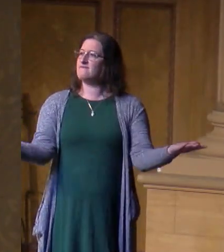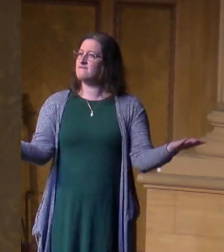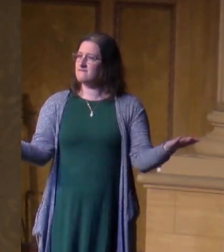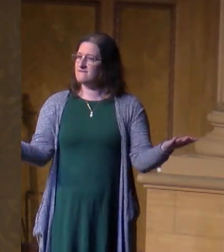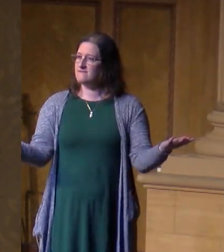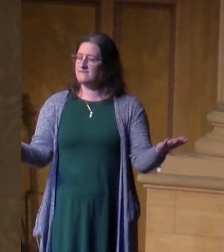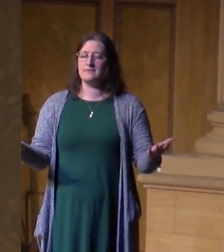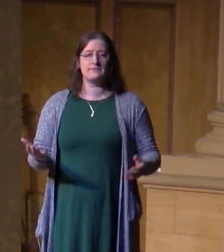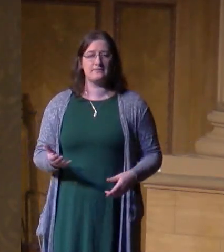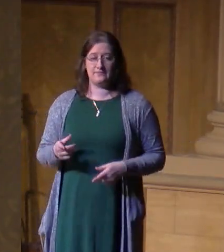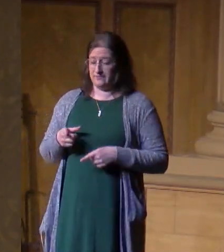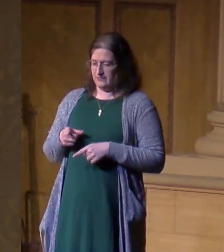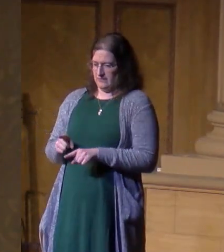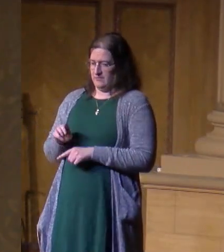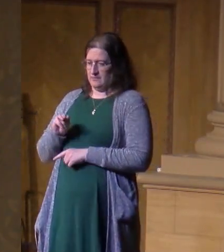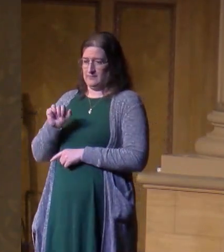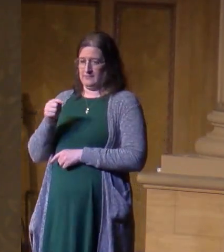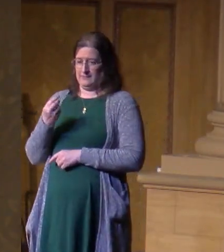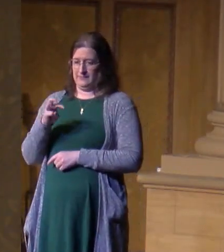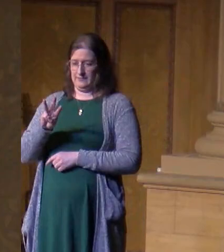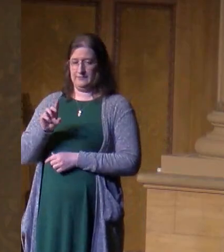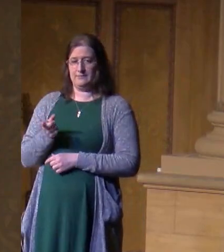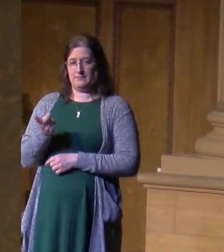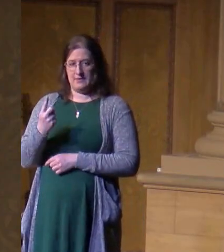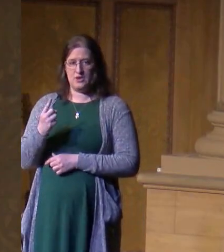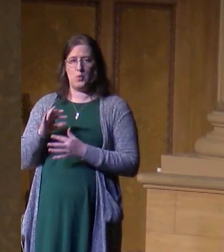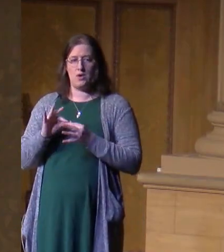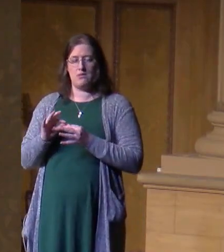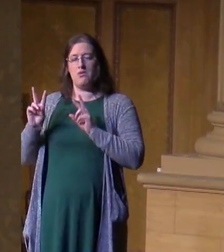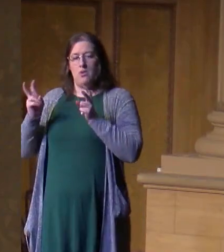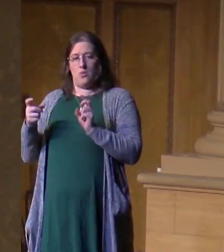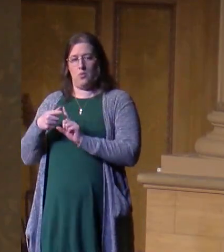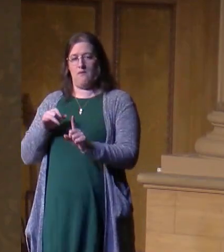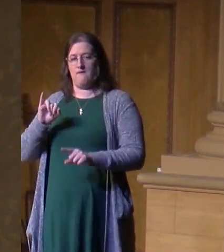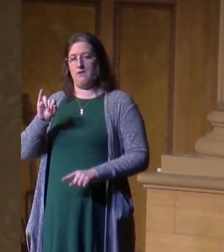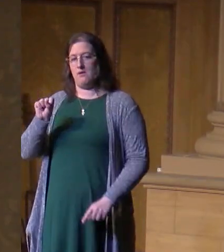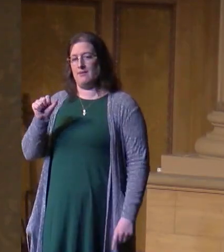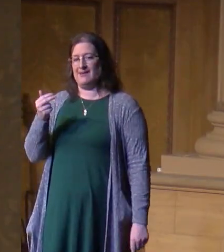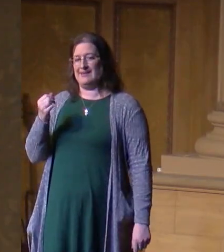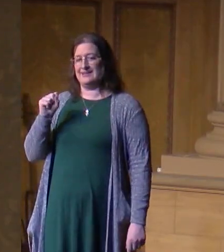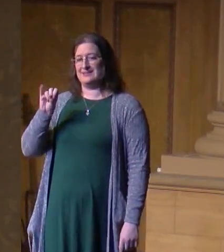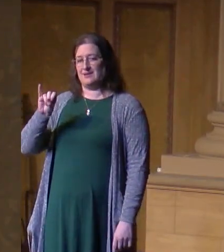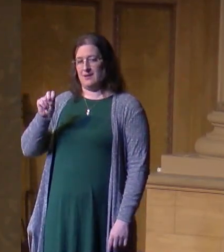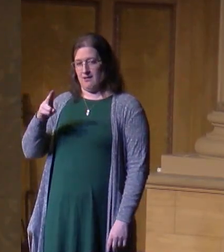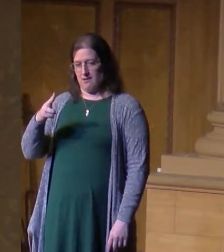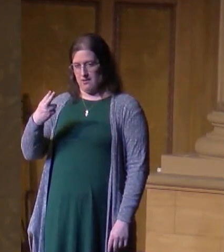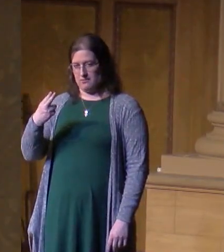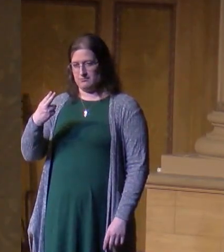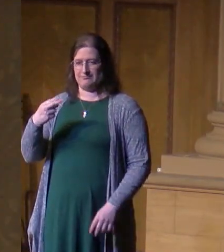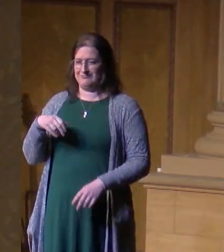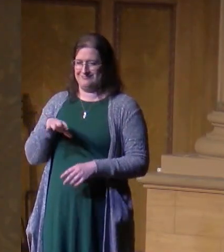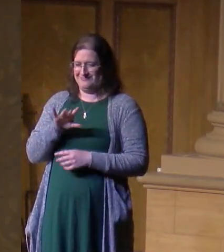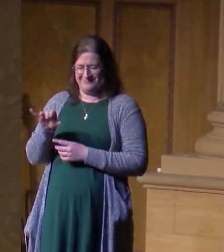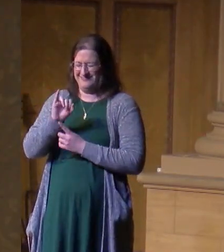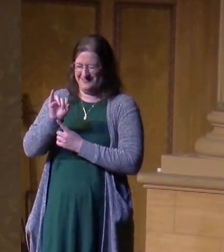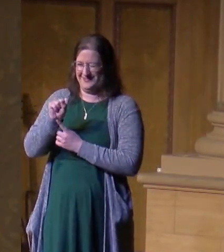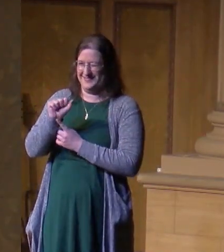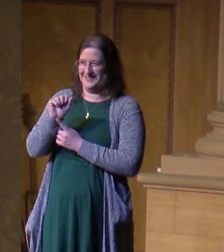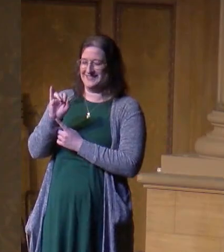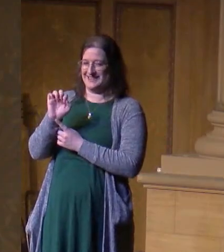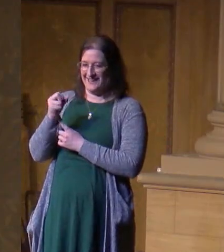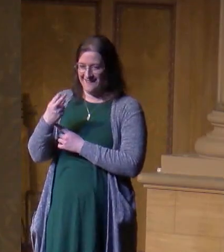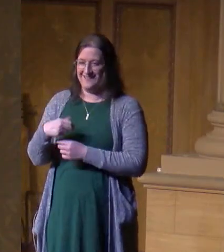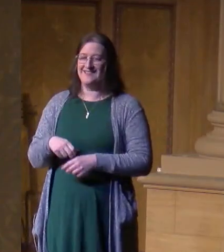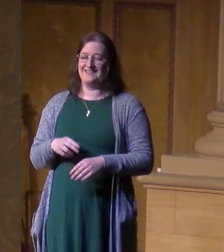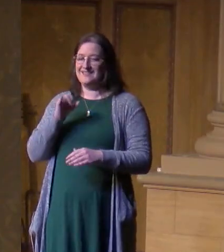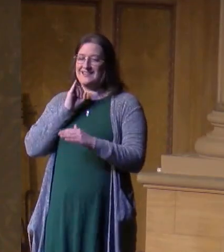In fact, in our passage in Matthew one, there's a quote from Isaiah seven. We saw that there. But there's another verse in Isaiah that we should see tonight